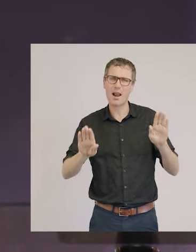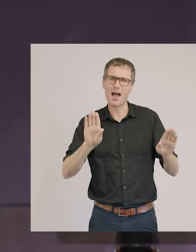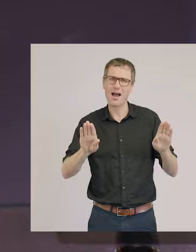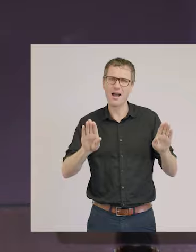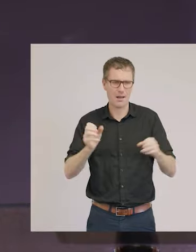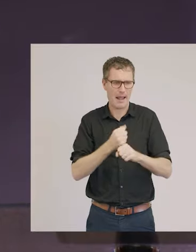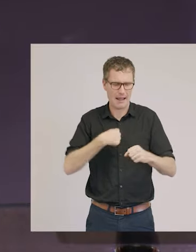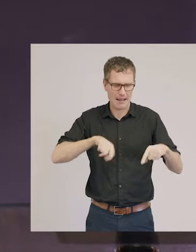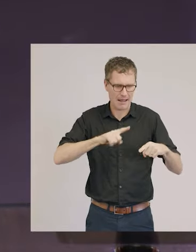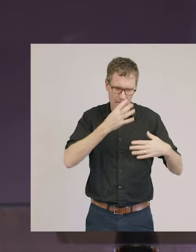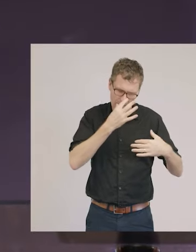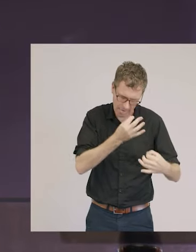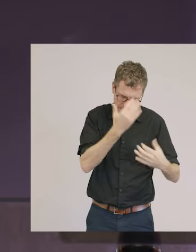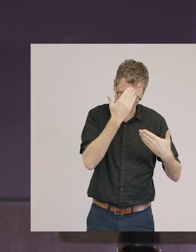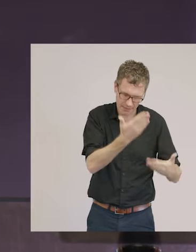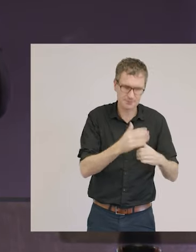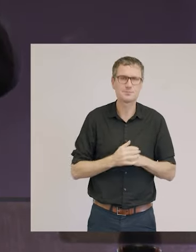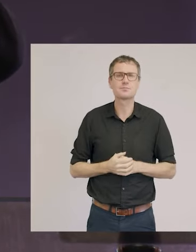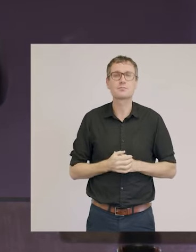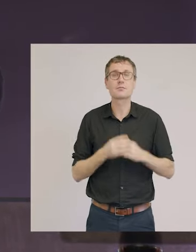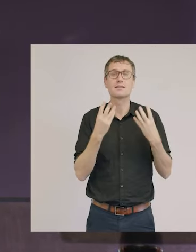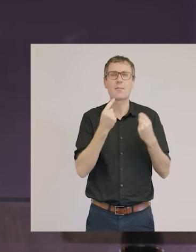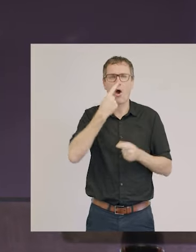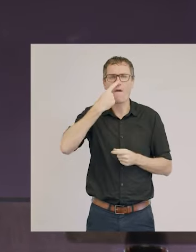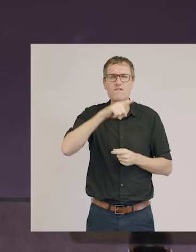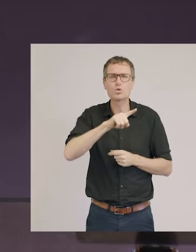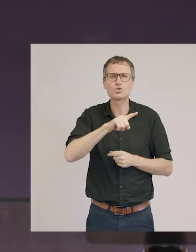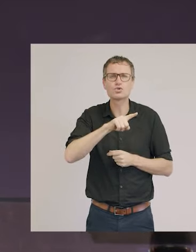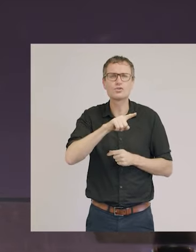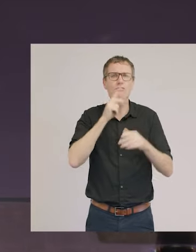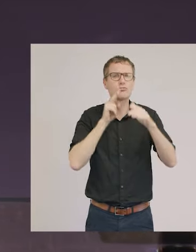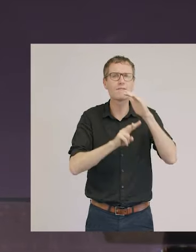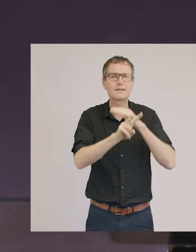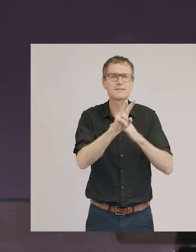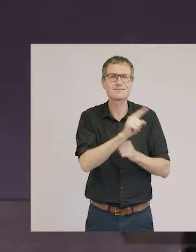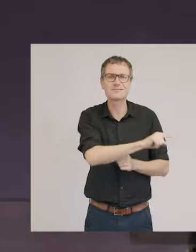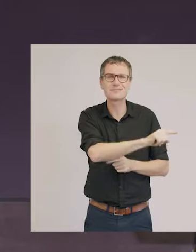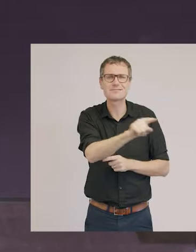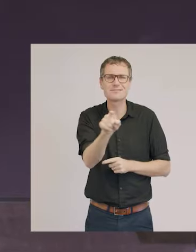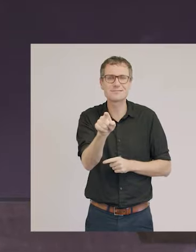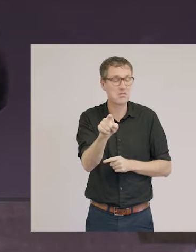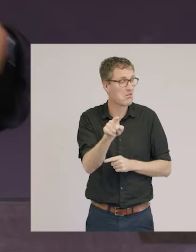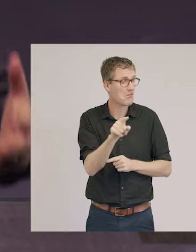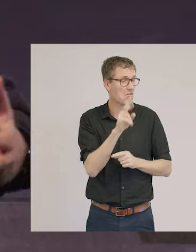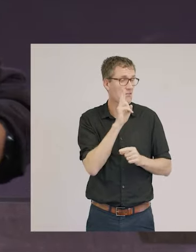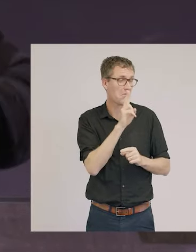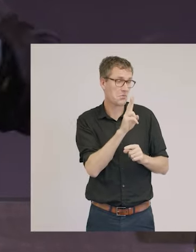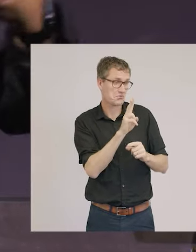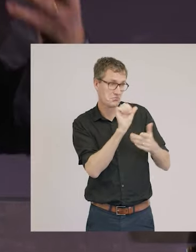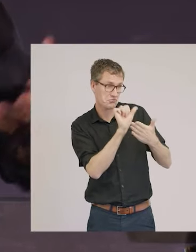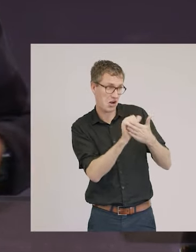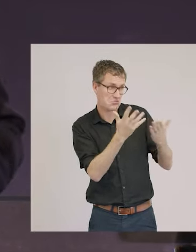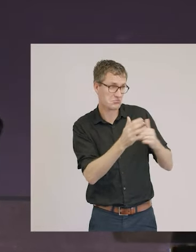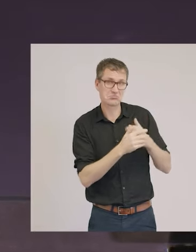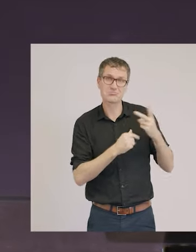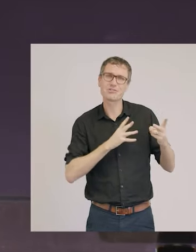way it fools you. And there are people who are false prophets, they look right, they sound right, they might be very kind, they